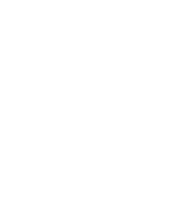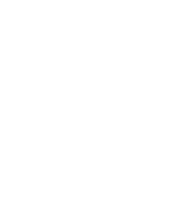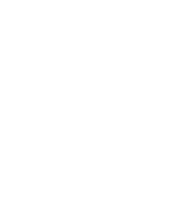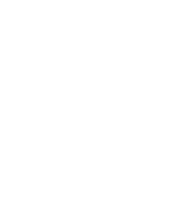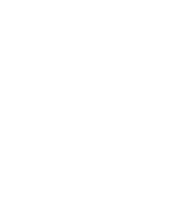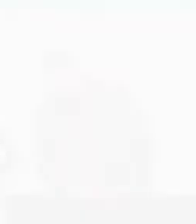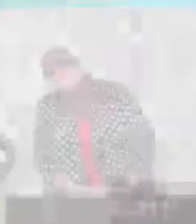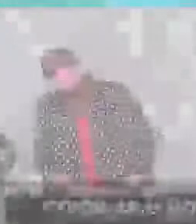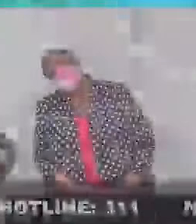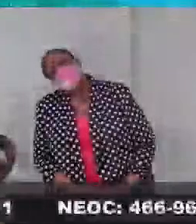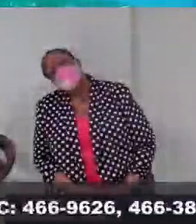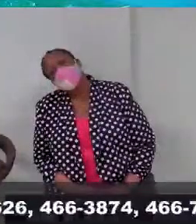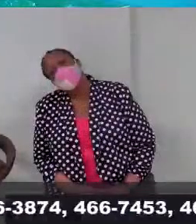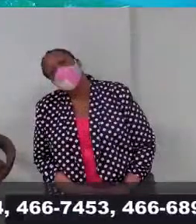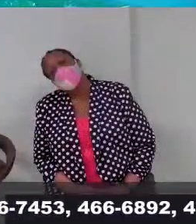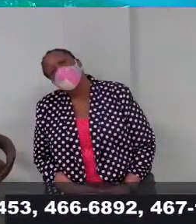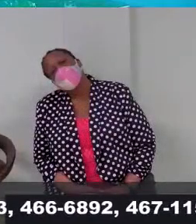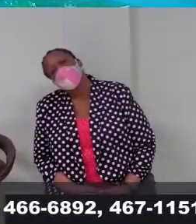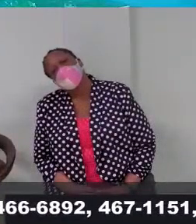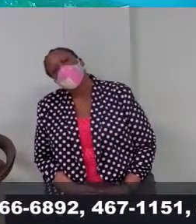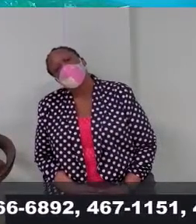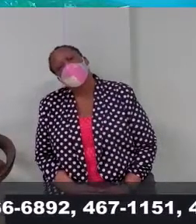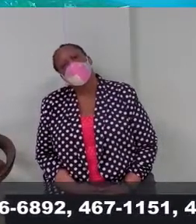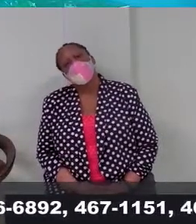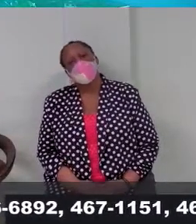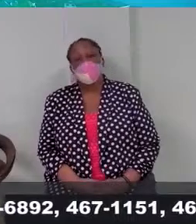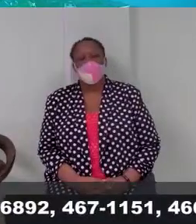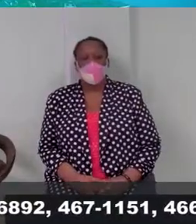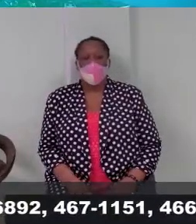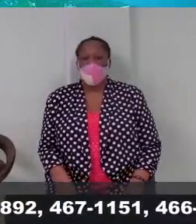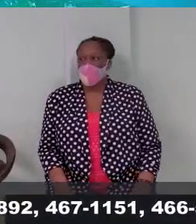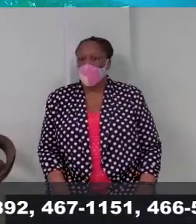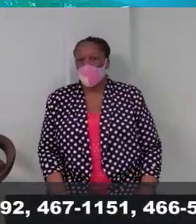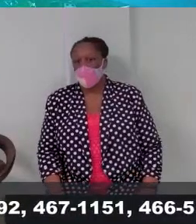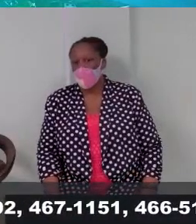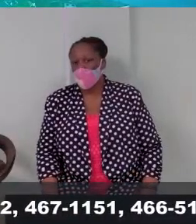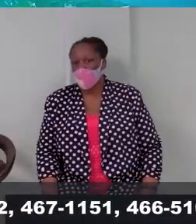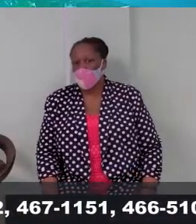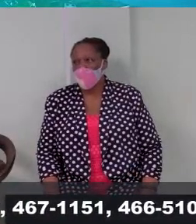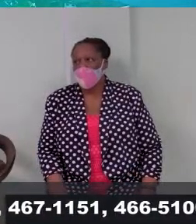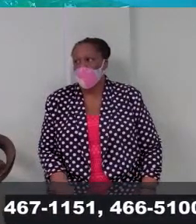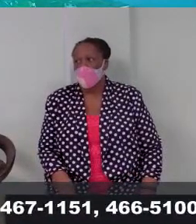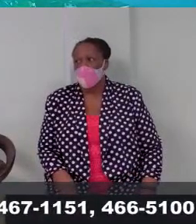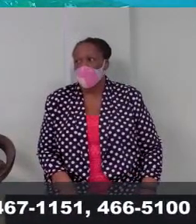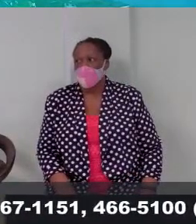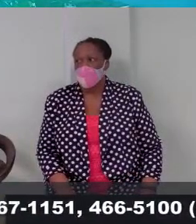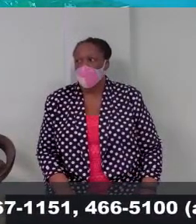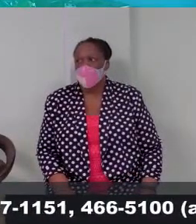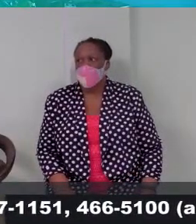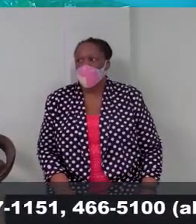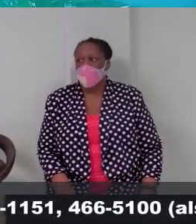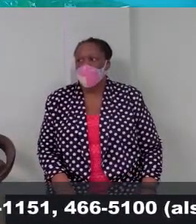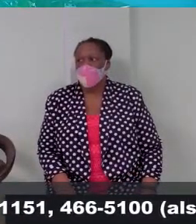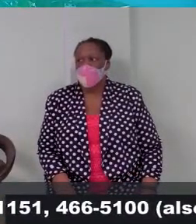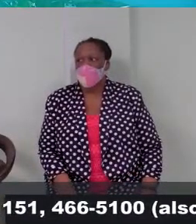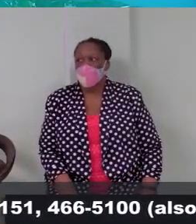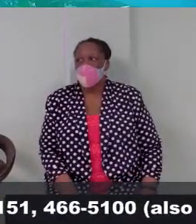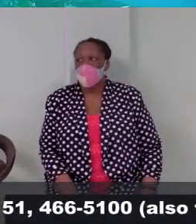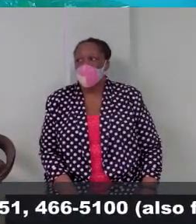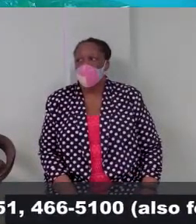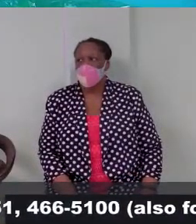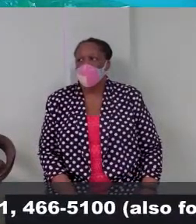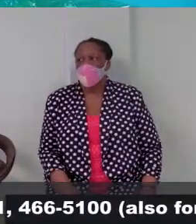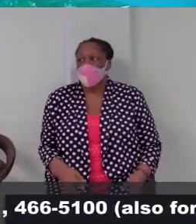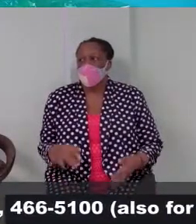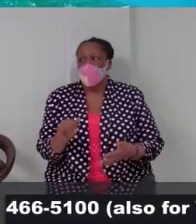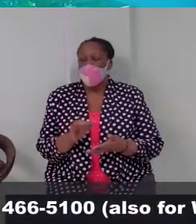Christmas season, and we all can look forward to a new year with the vaccine around the corner, and hopefully within a few months we could be out of